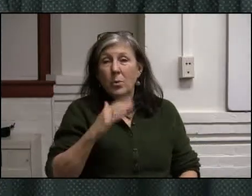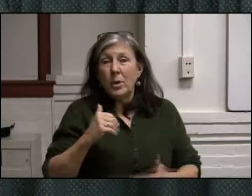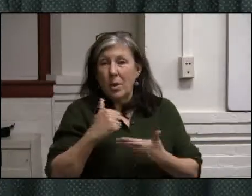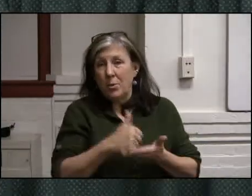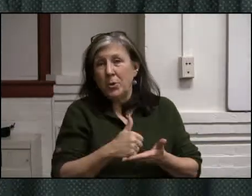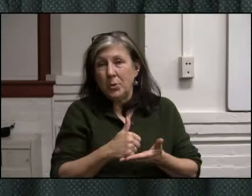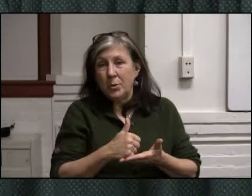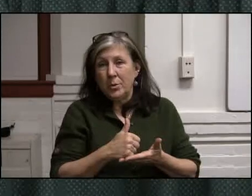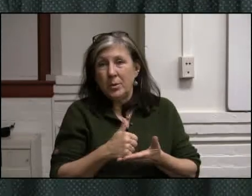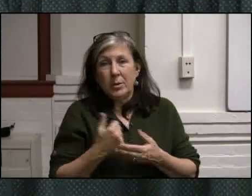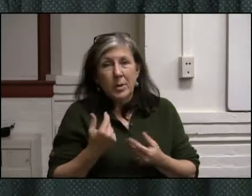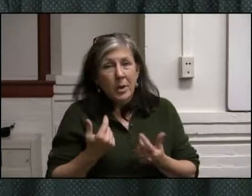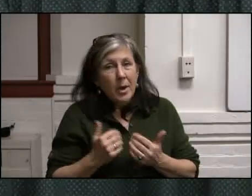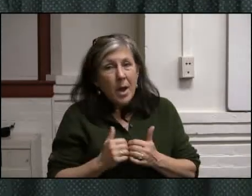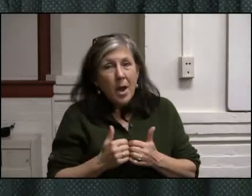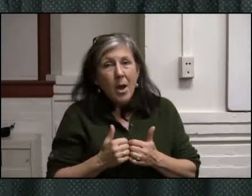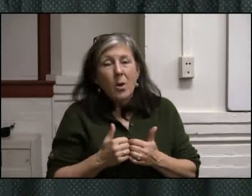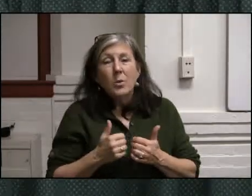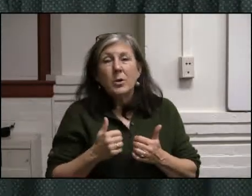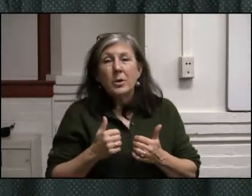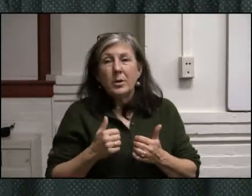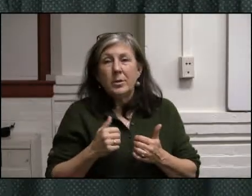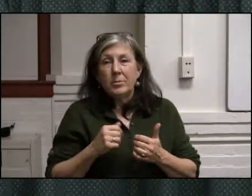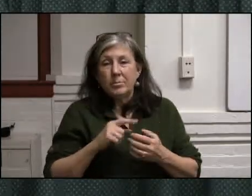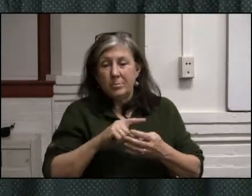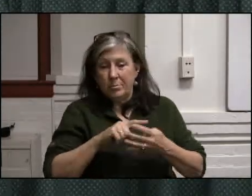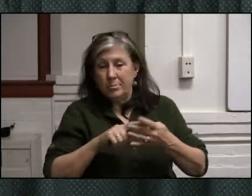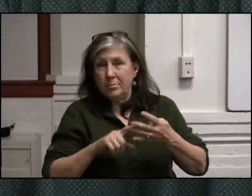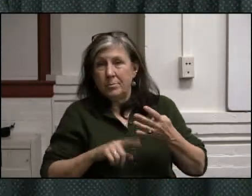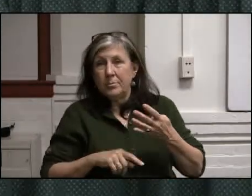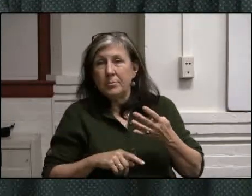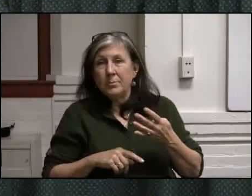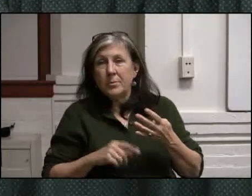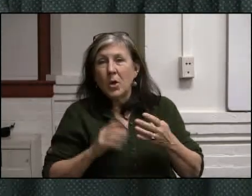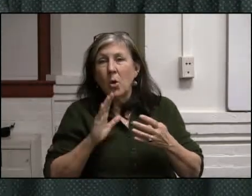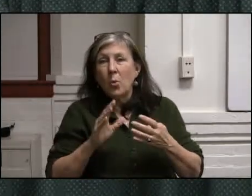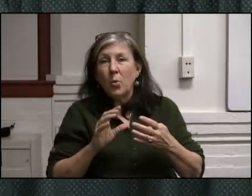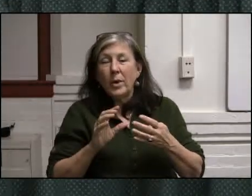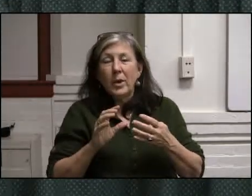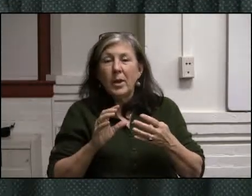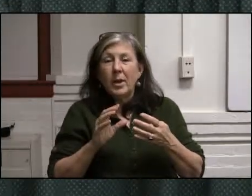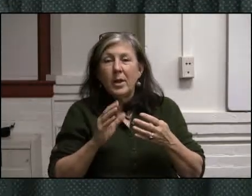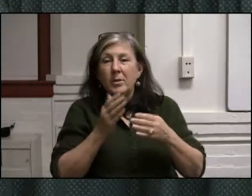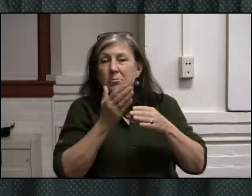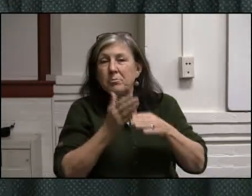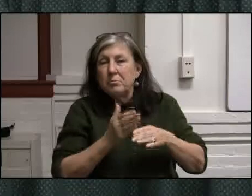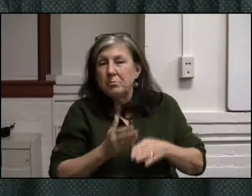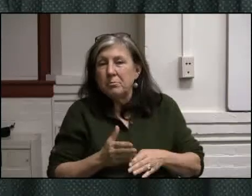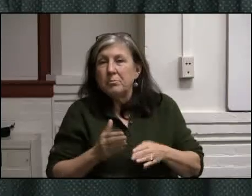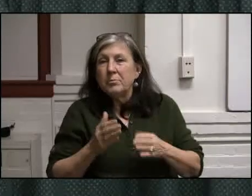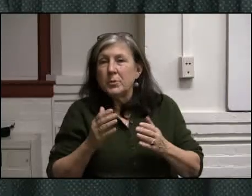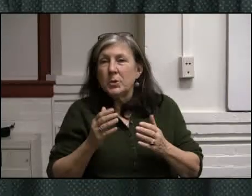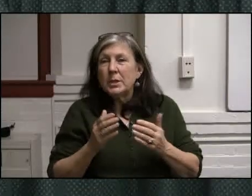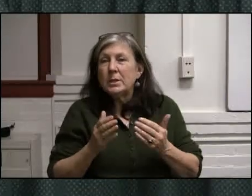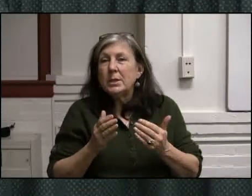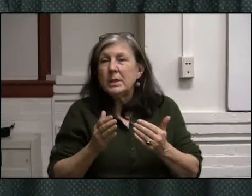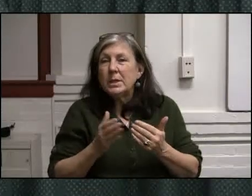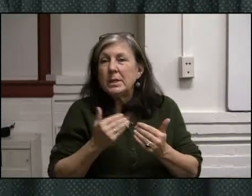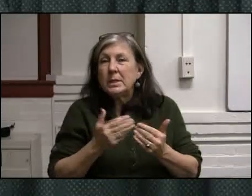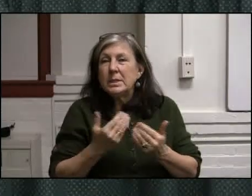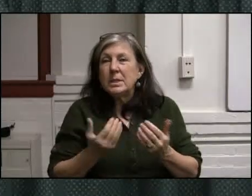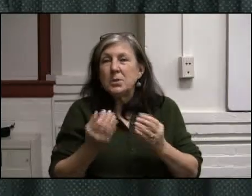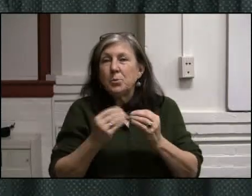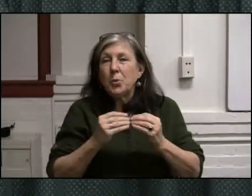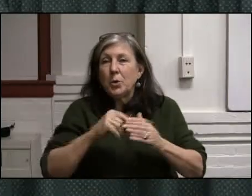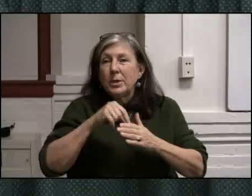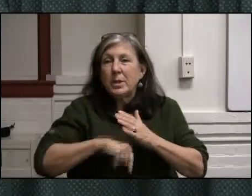is divide these into manageable pieces for the next 2 meetings.